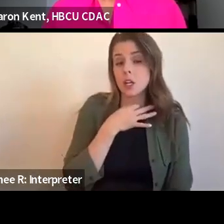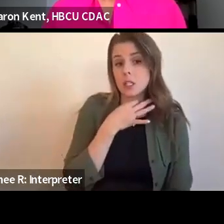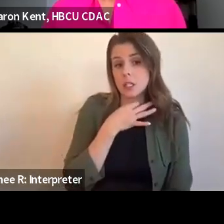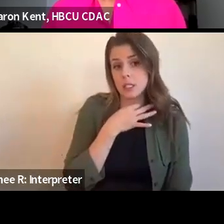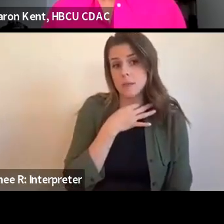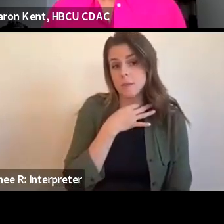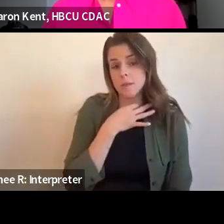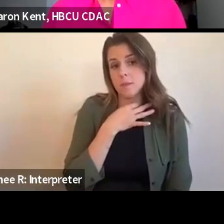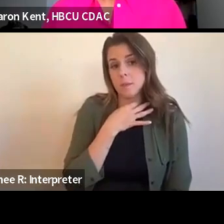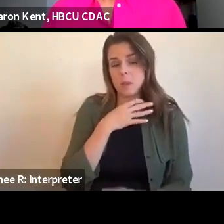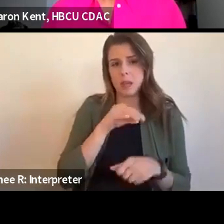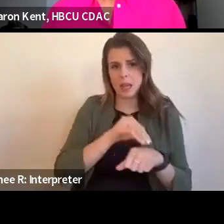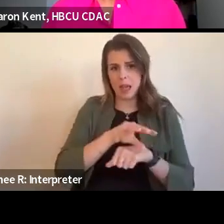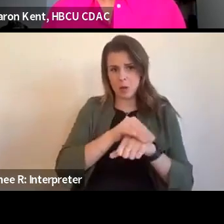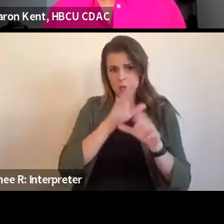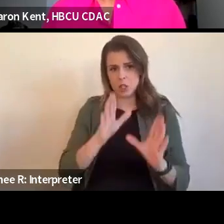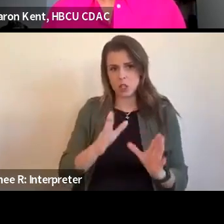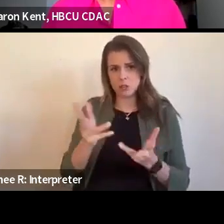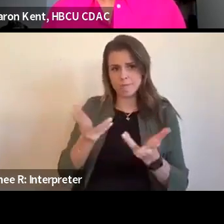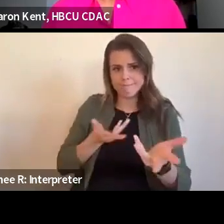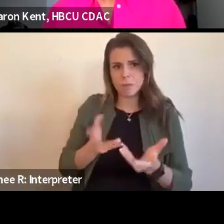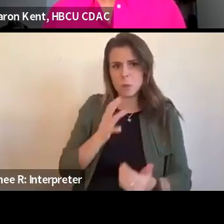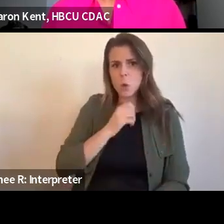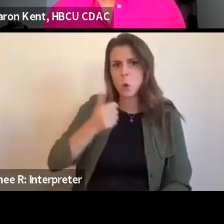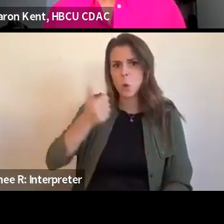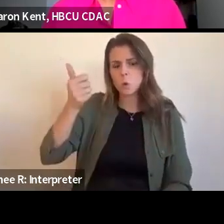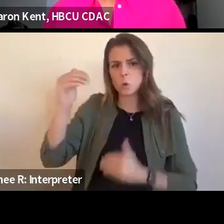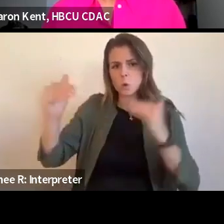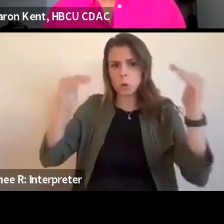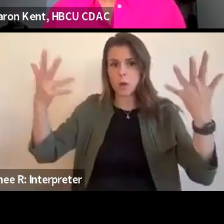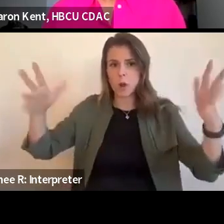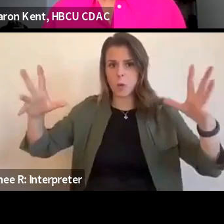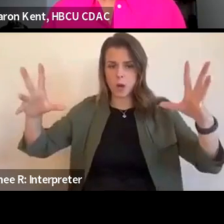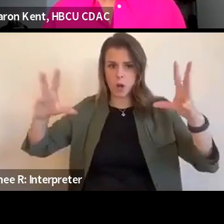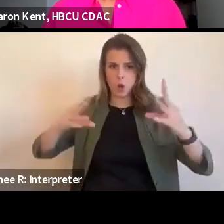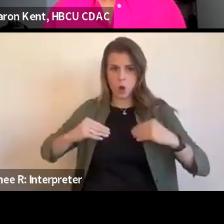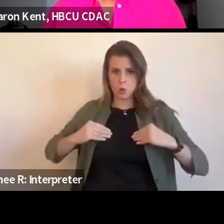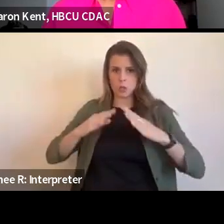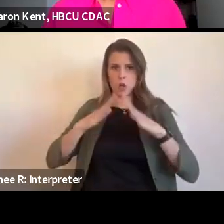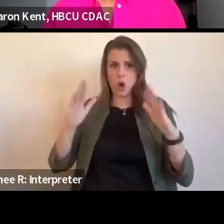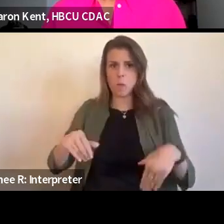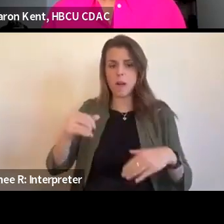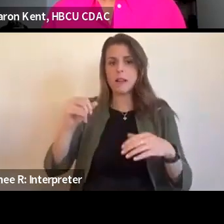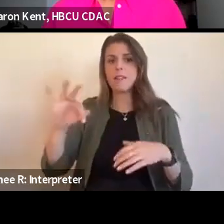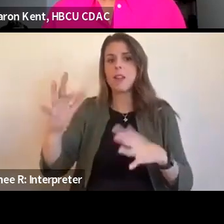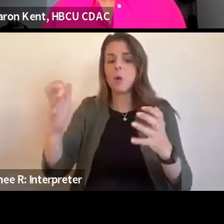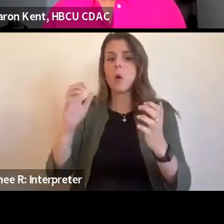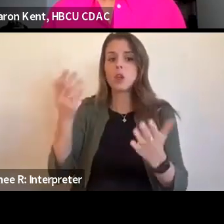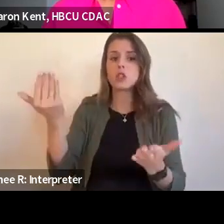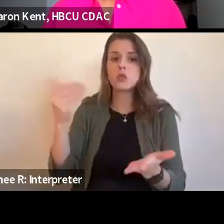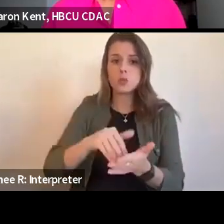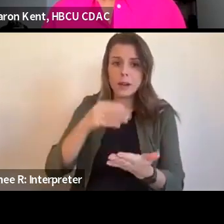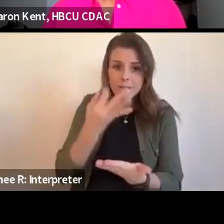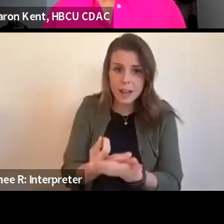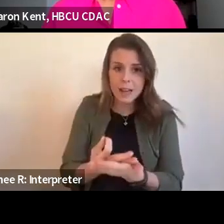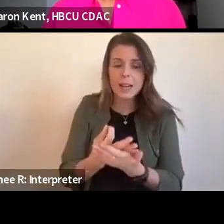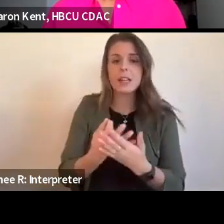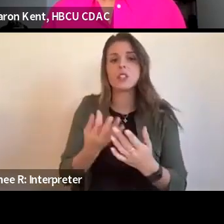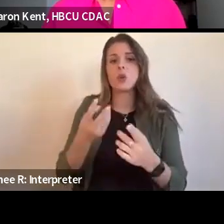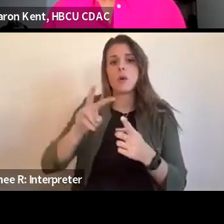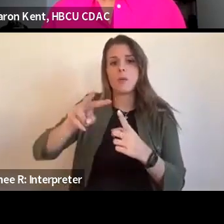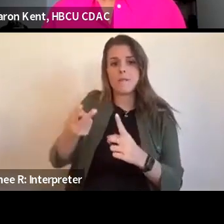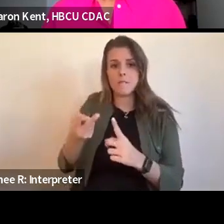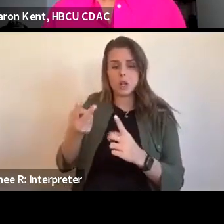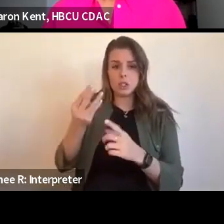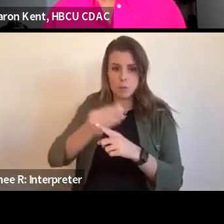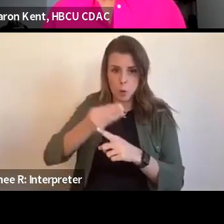time counselors interact with an older adult who already owns their home is if they're looking to refinance or get a reverse mortgage. So tell me a little bit